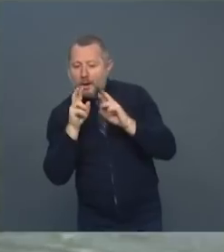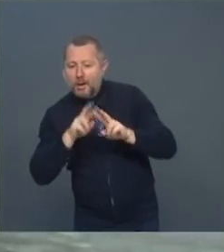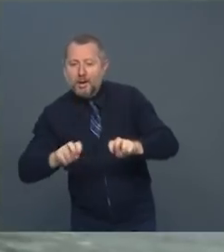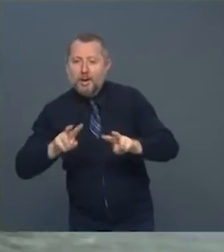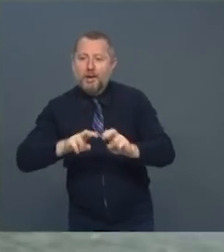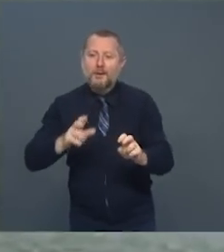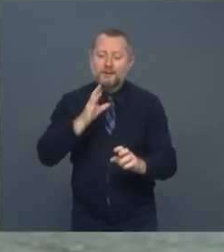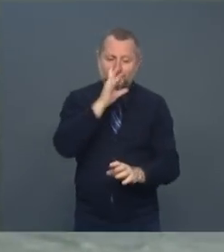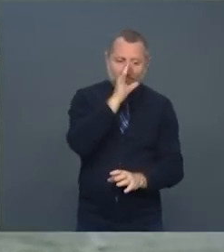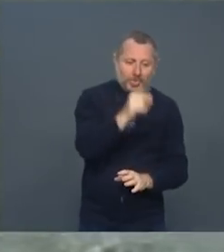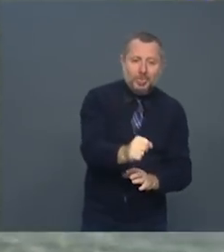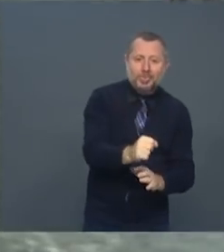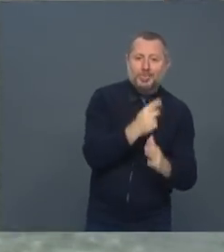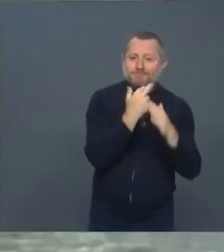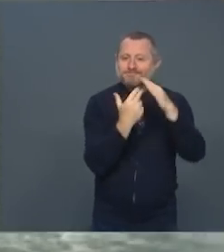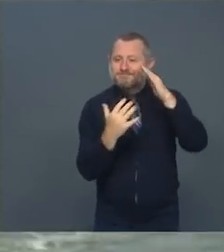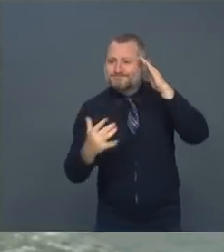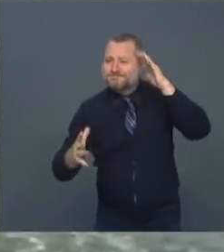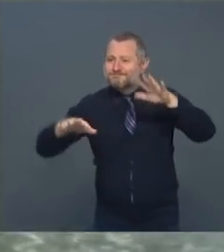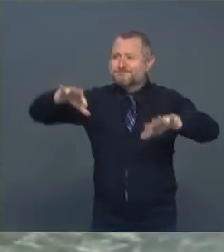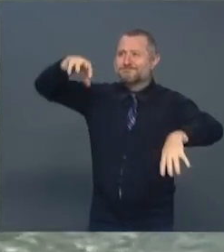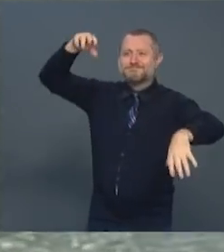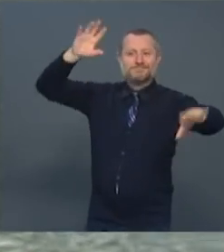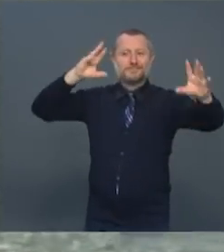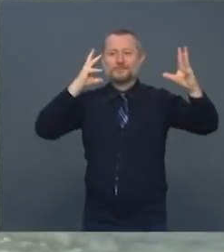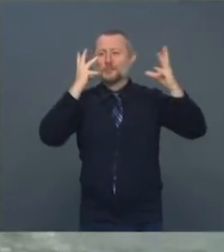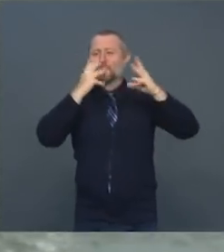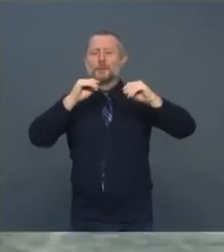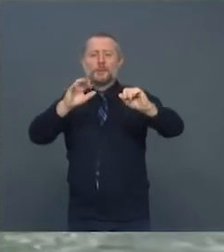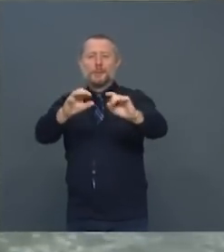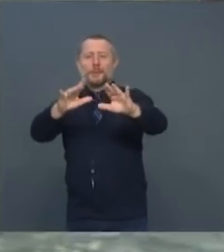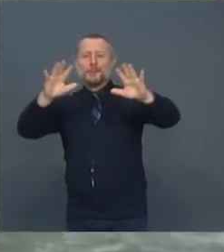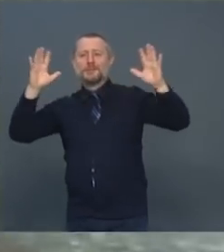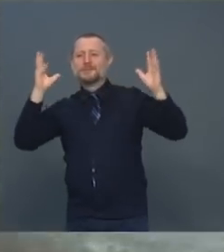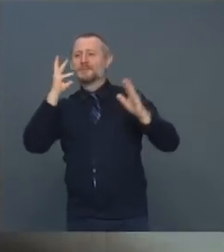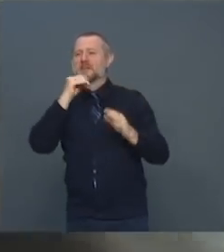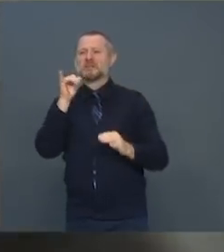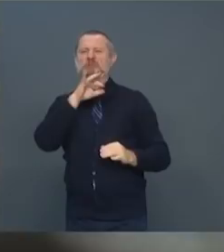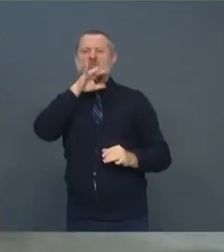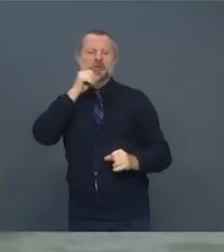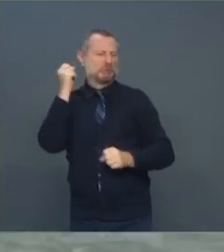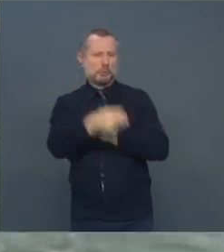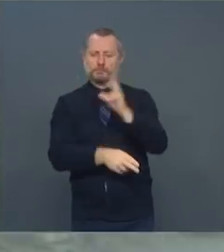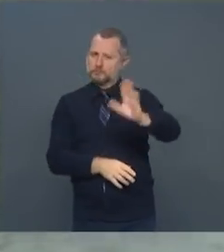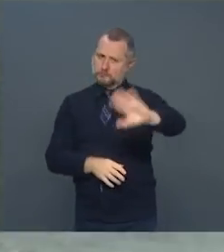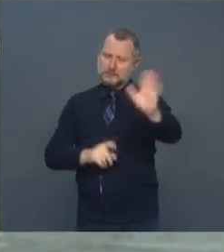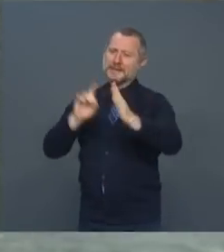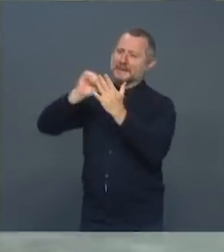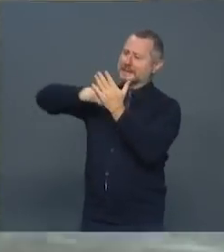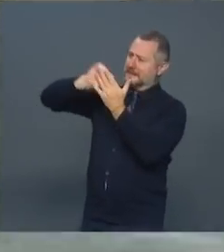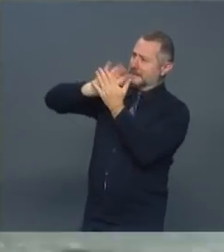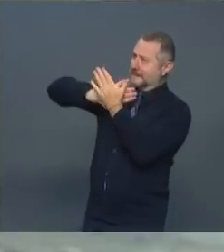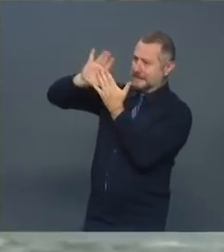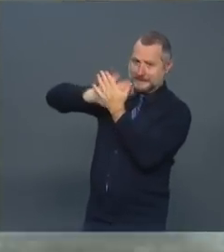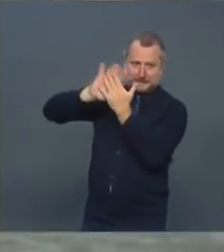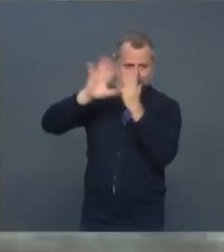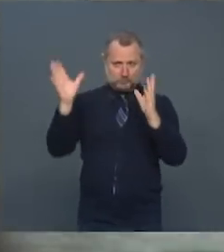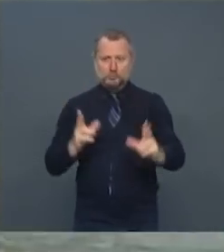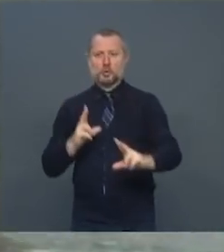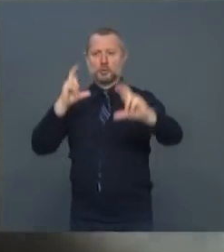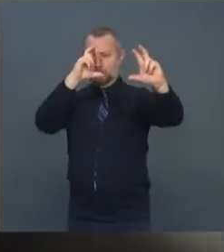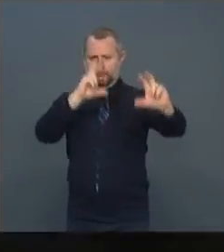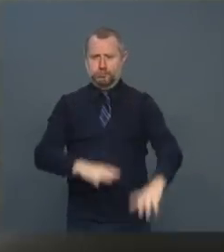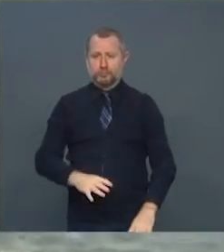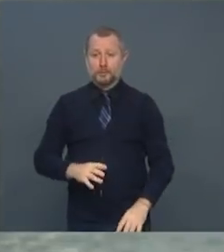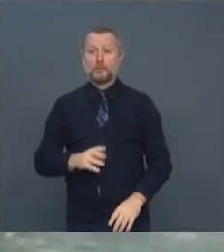It's all been cleaned, it's environmentally sensitive, but it's going to create the reefs. Wells Fargo